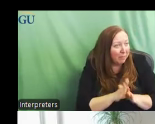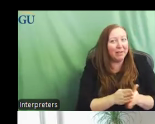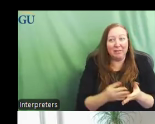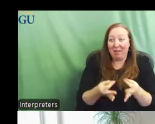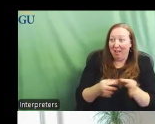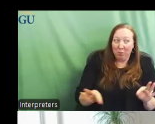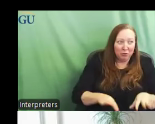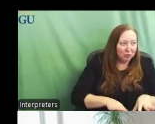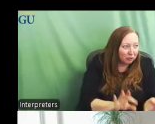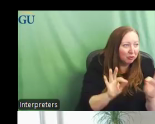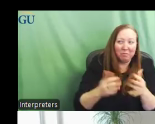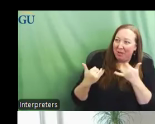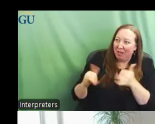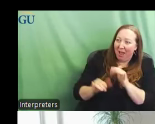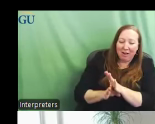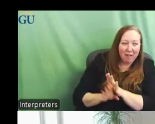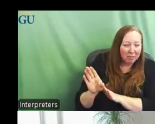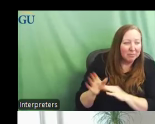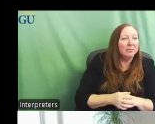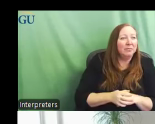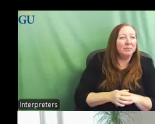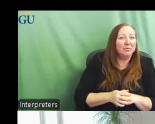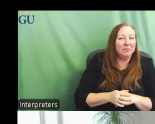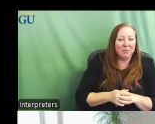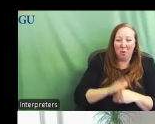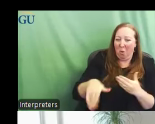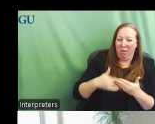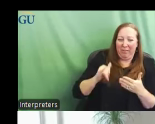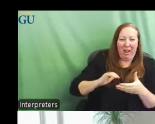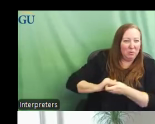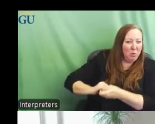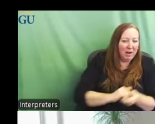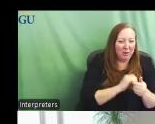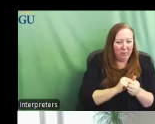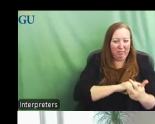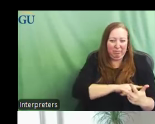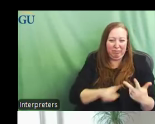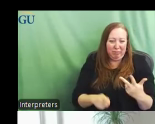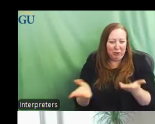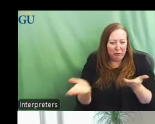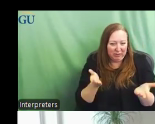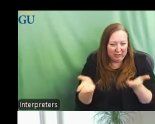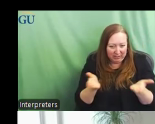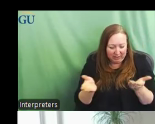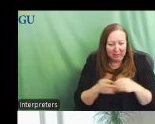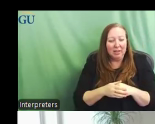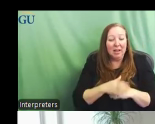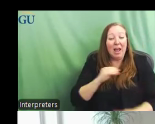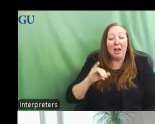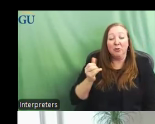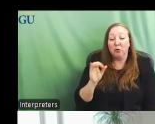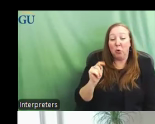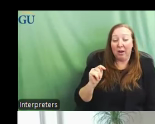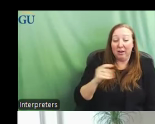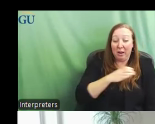Health and Human Services agencies listed there, and also that the Joint Committee on Infant Hearing